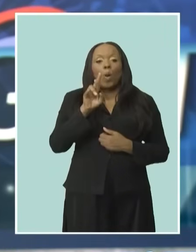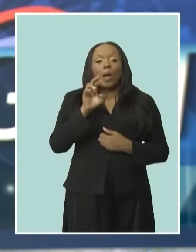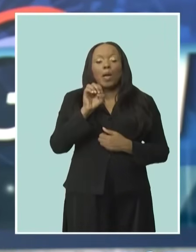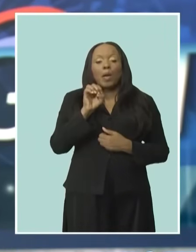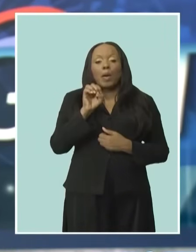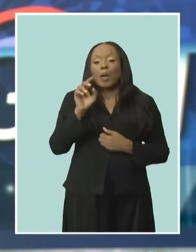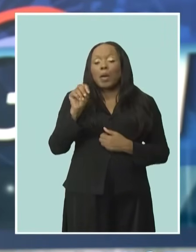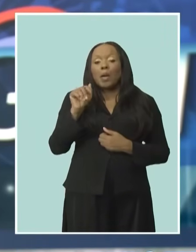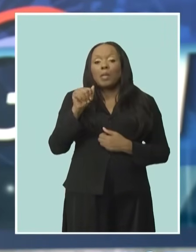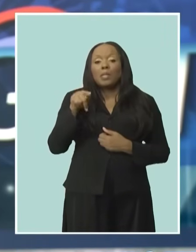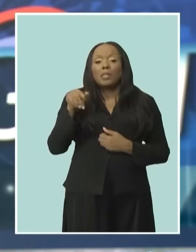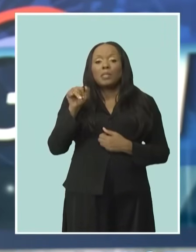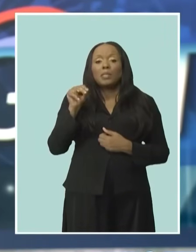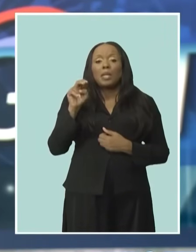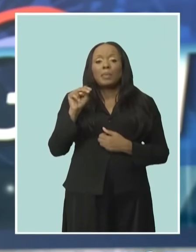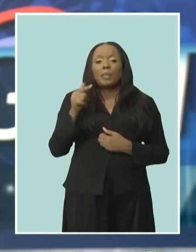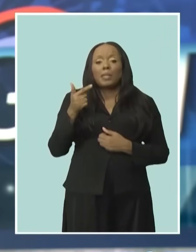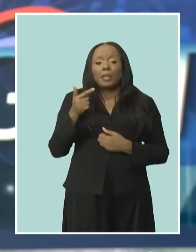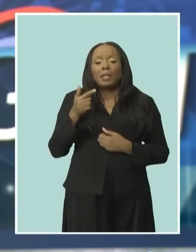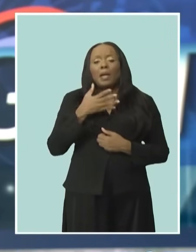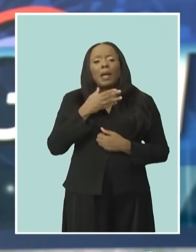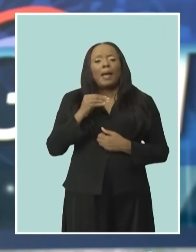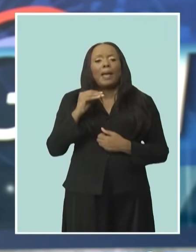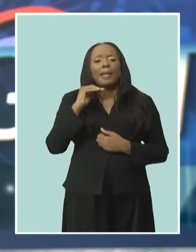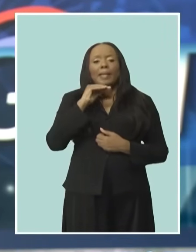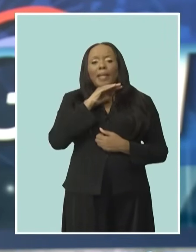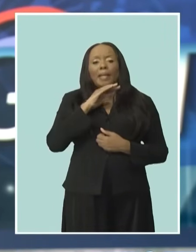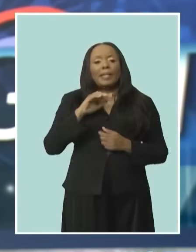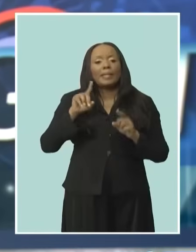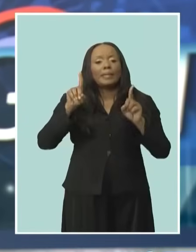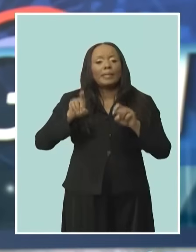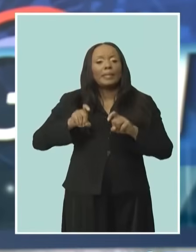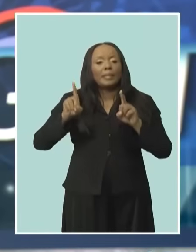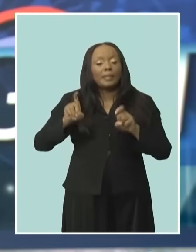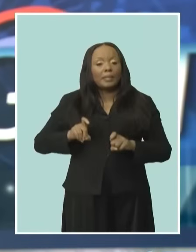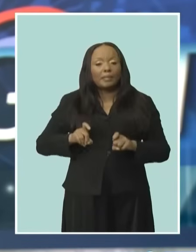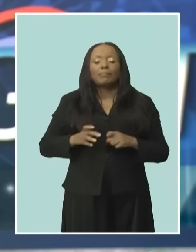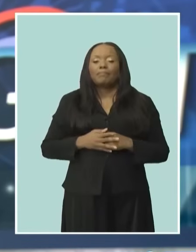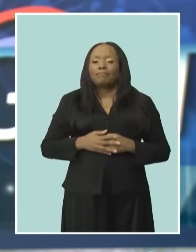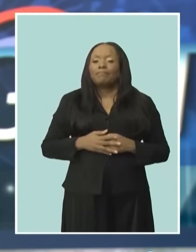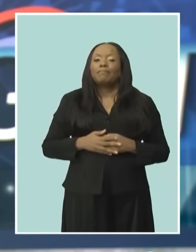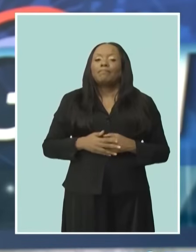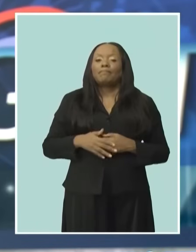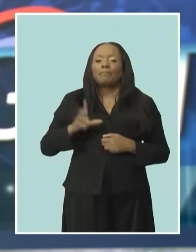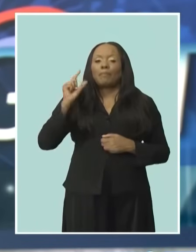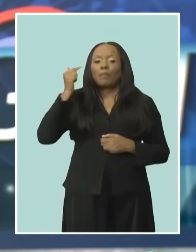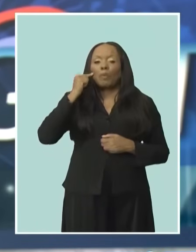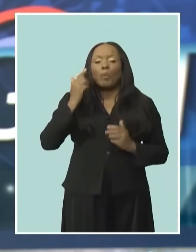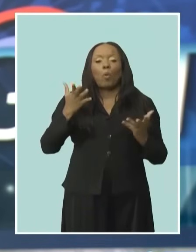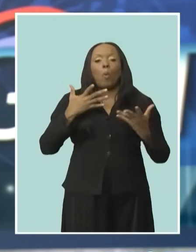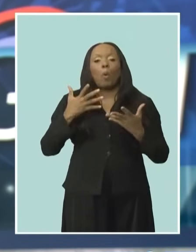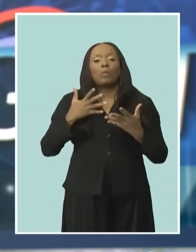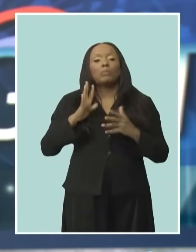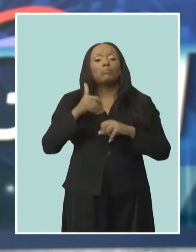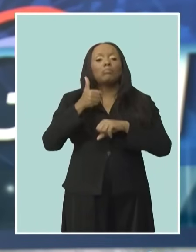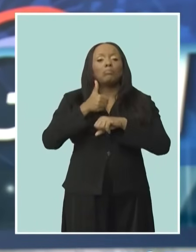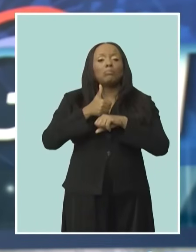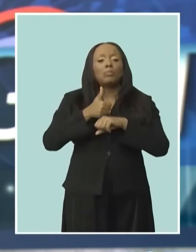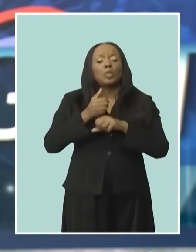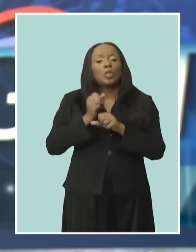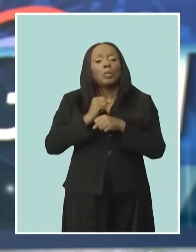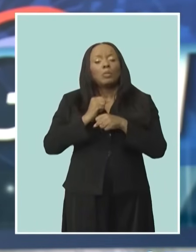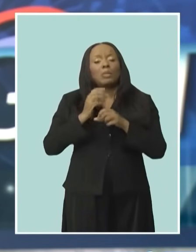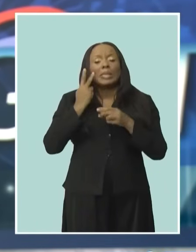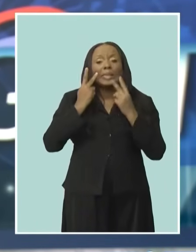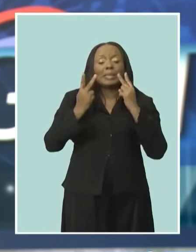testing are among the new measures government intends to introduce as it ramps up its response to rising crime. Prime Minister